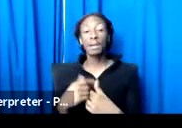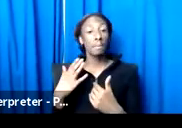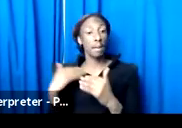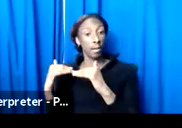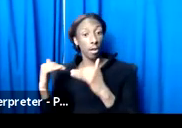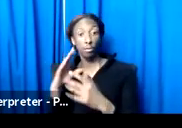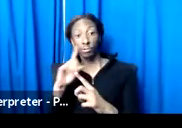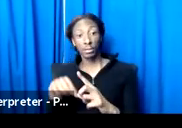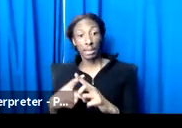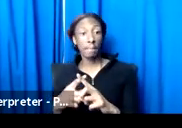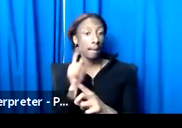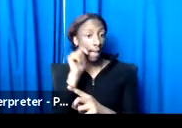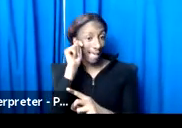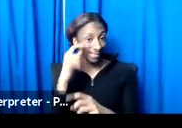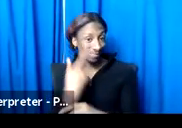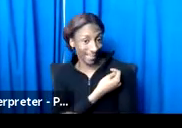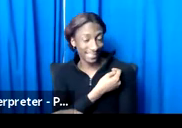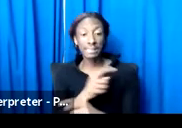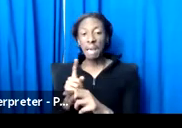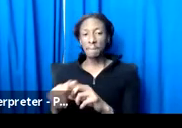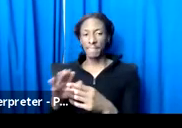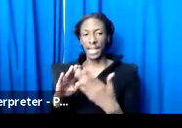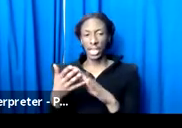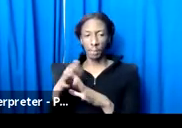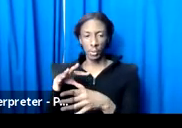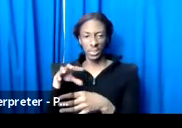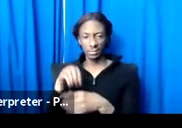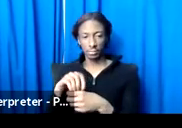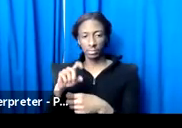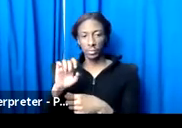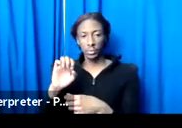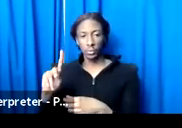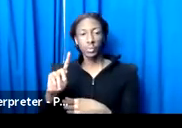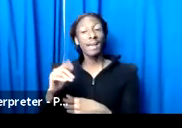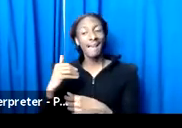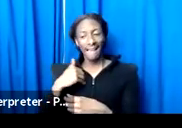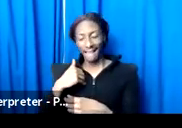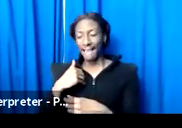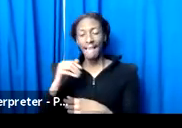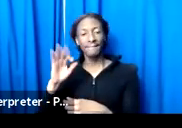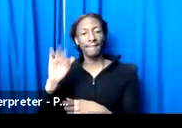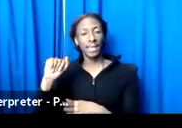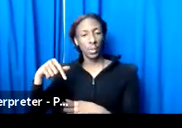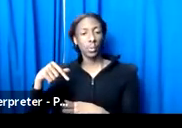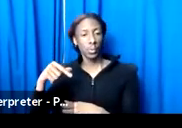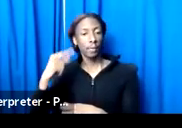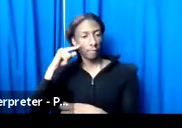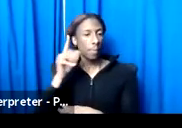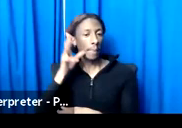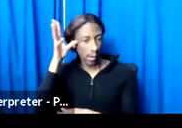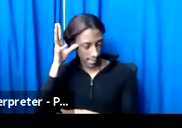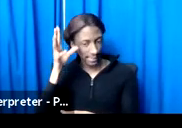vaccines for adolescents, but within that community-based organization toolkit, we have FAQs and information for parents, as well